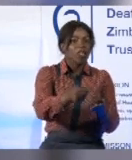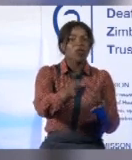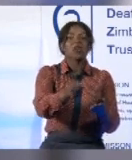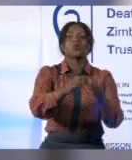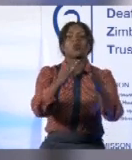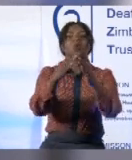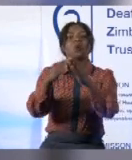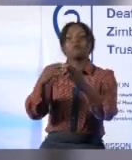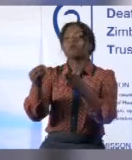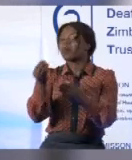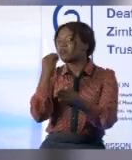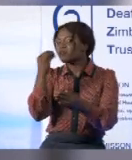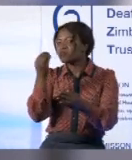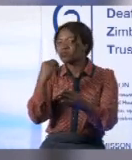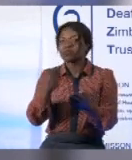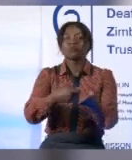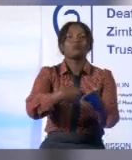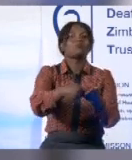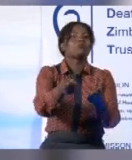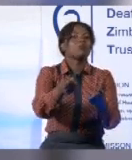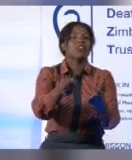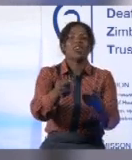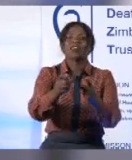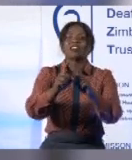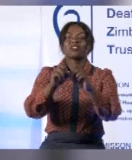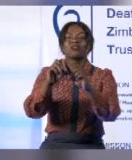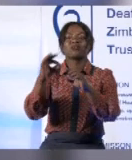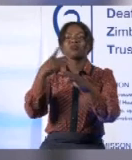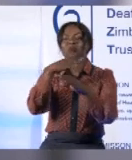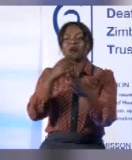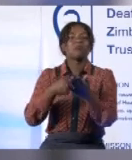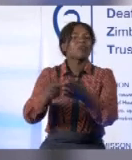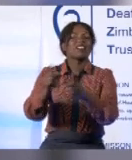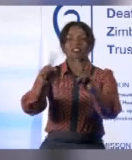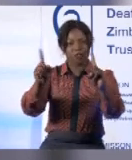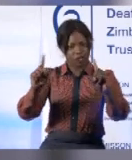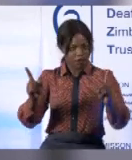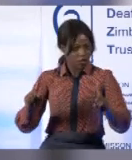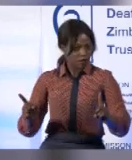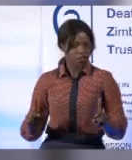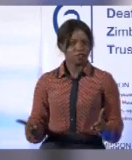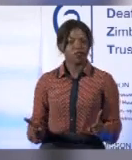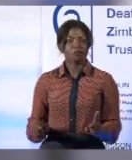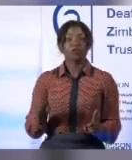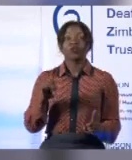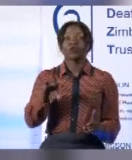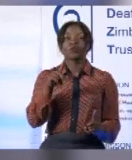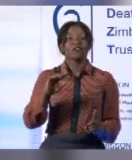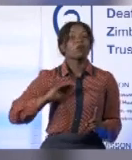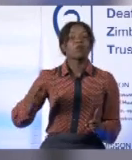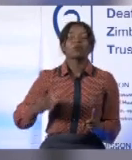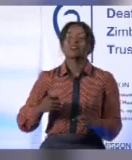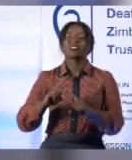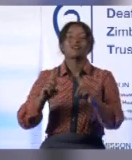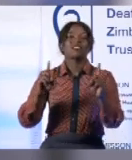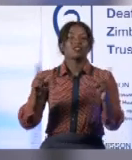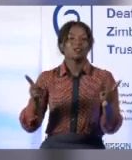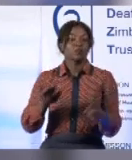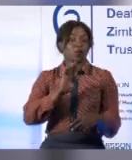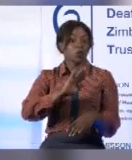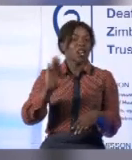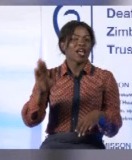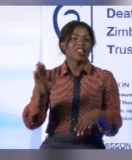guma groceries, kunewe ma huma water bills, kunewe ma electrical bills. And there are so many of them. Kusa wanengo wachizo ya